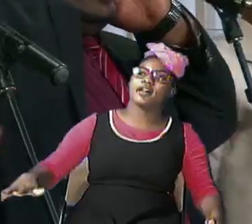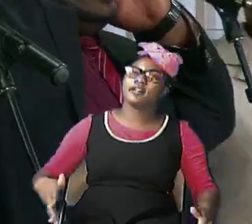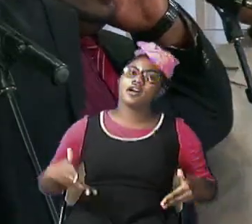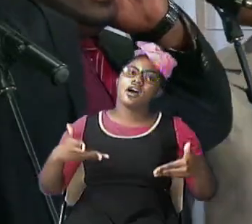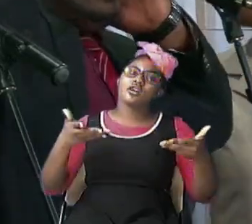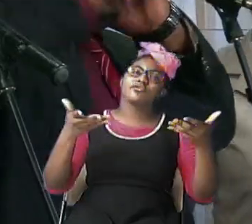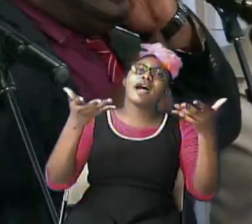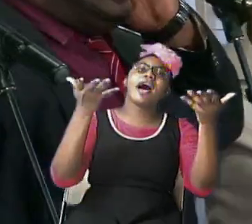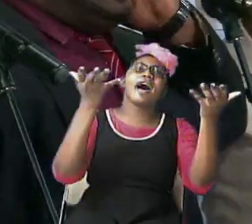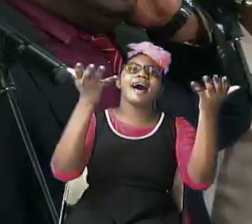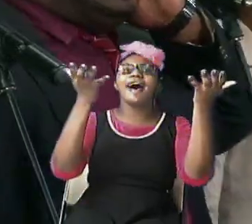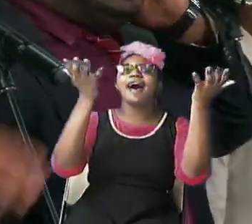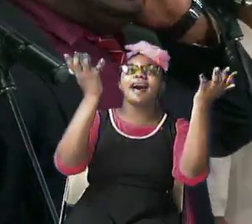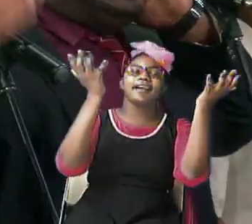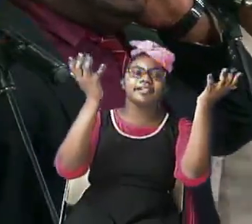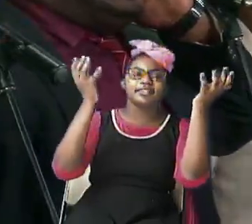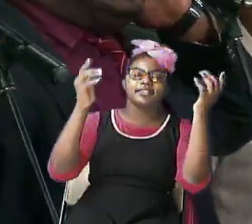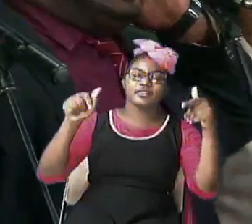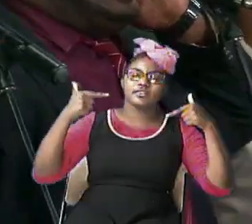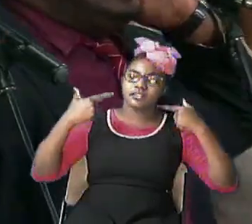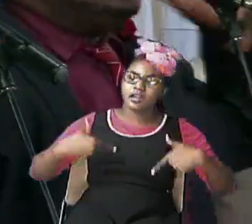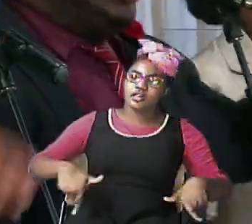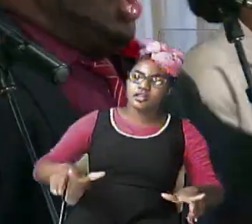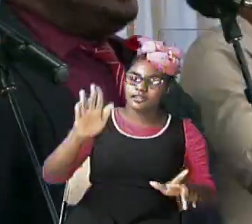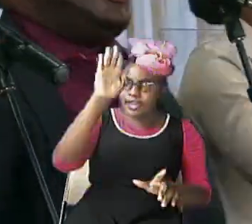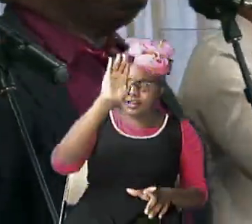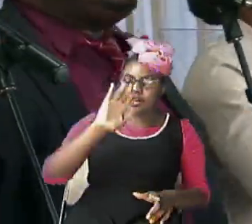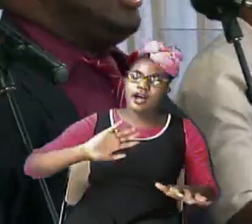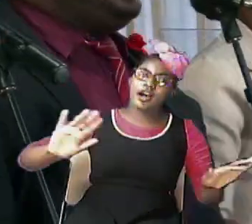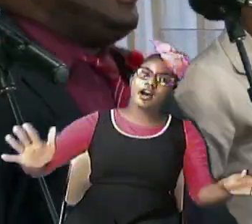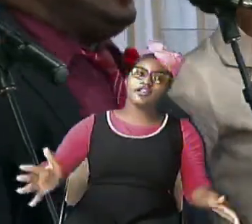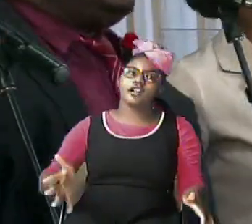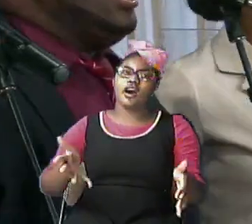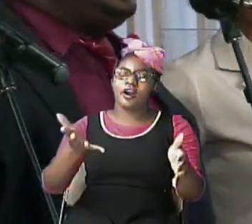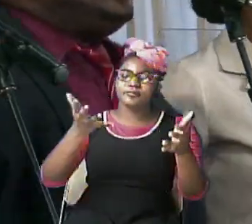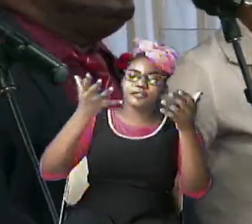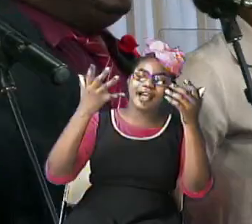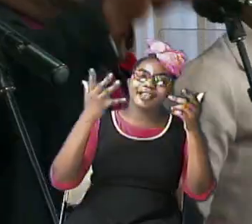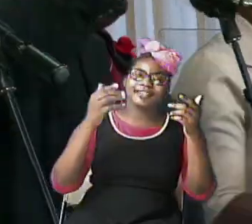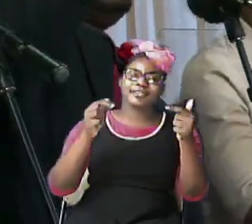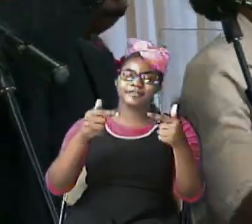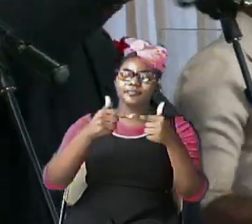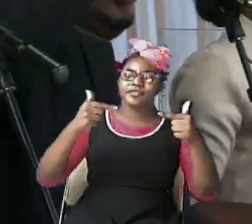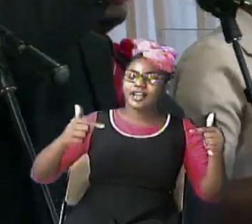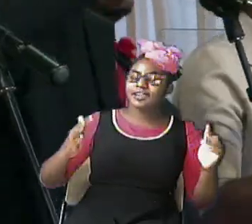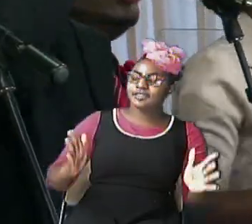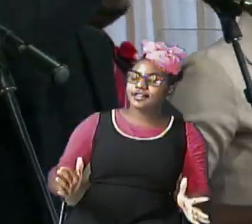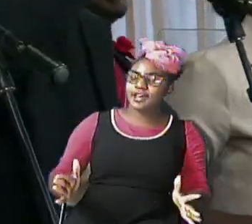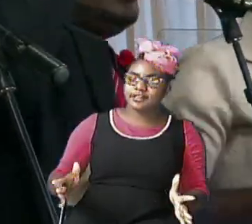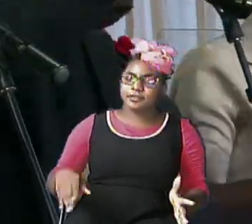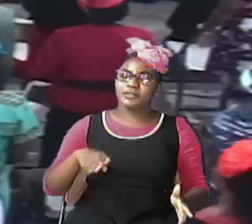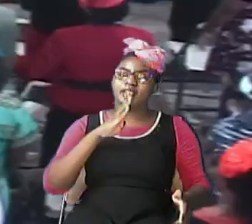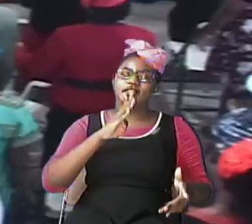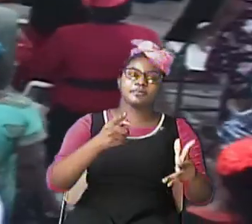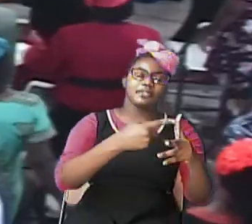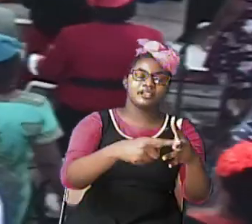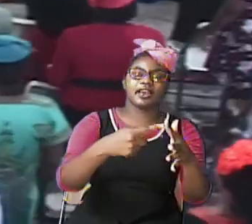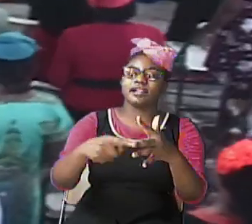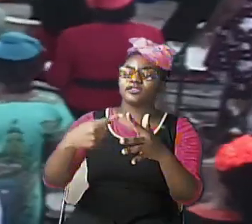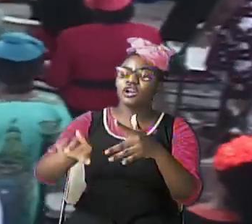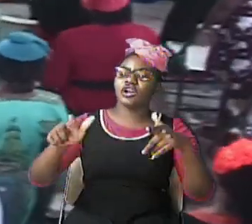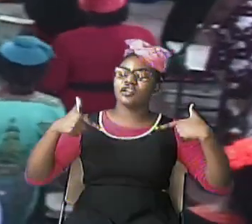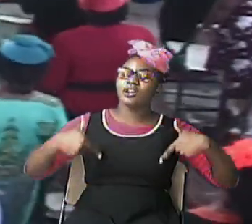Let God yes. Arise. Let God arise. Let God arise. And His enemies